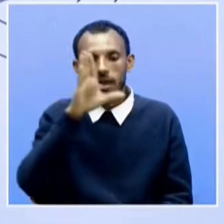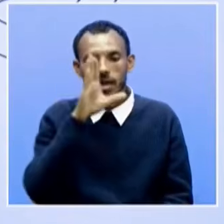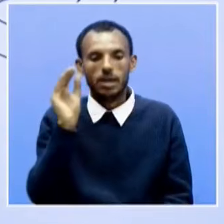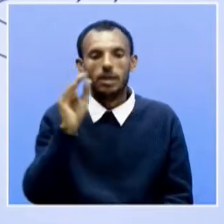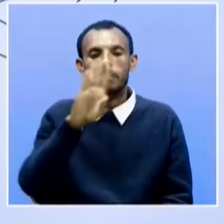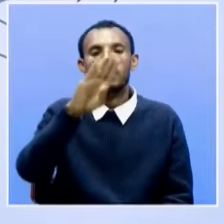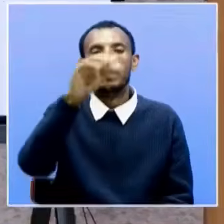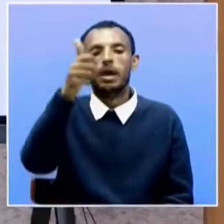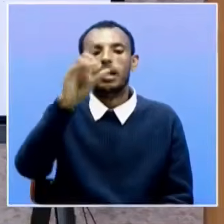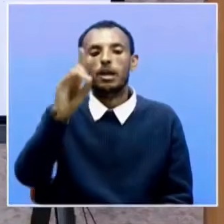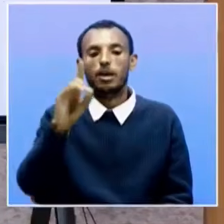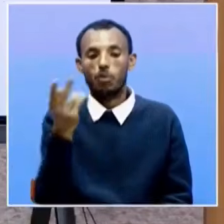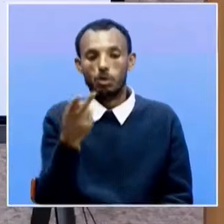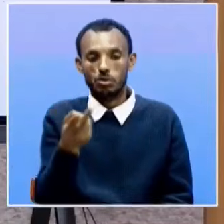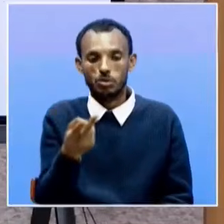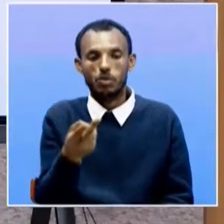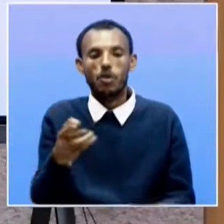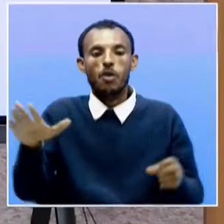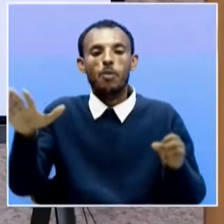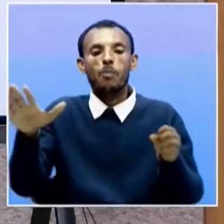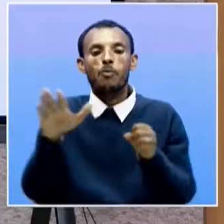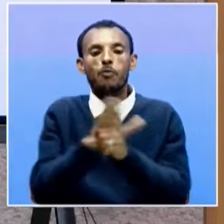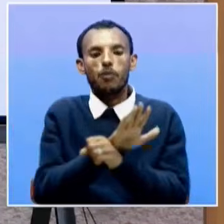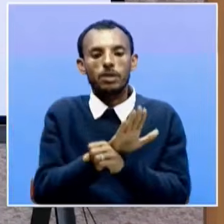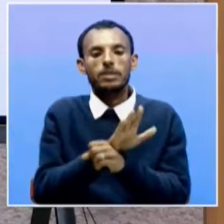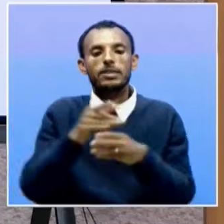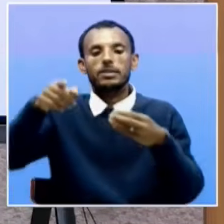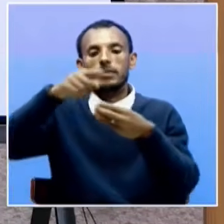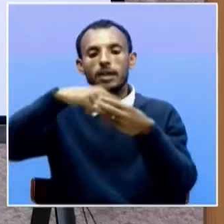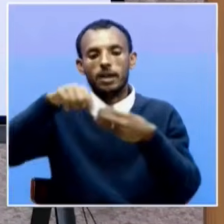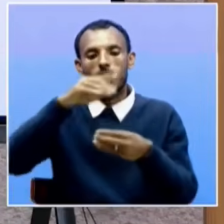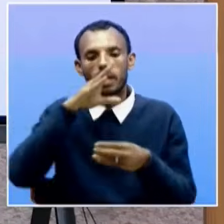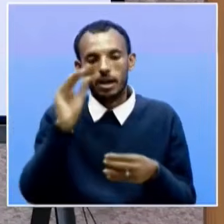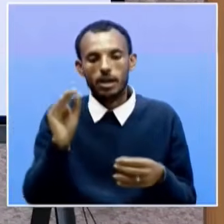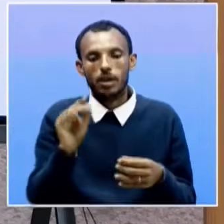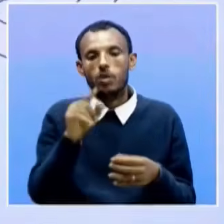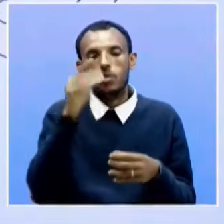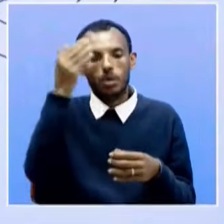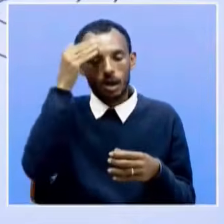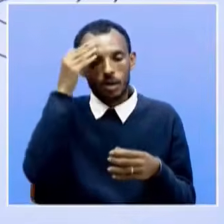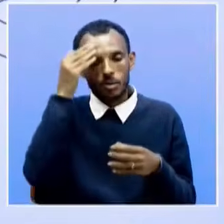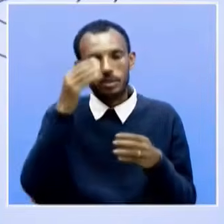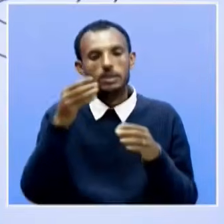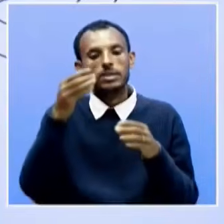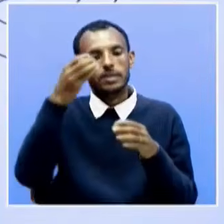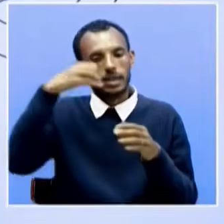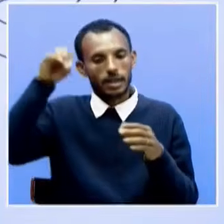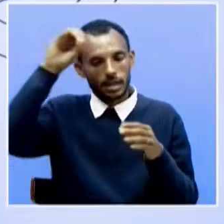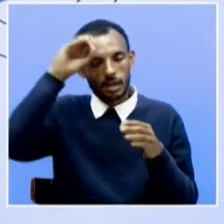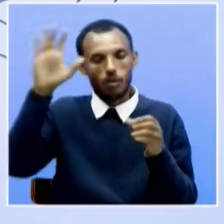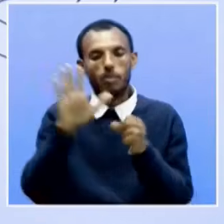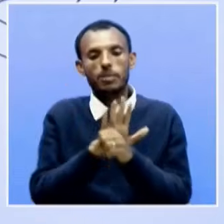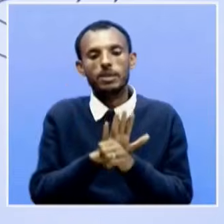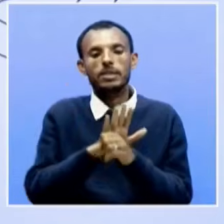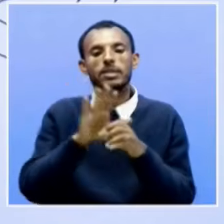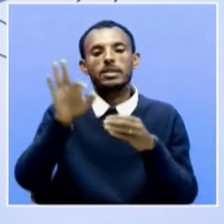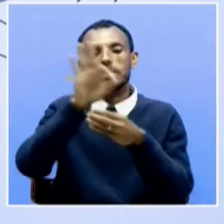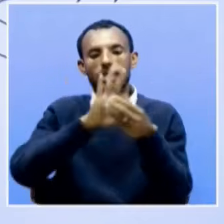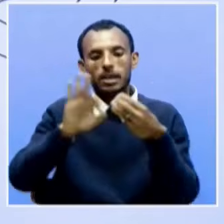and BAD forms a full circle. As you all know, the degree measure of a complete circle